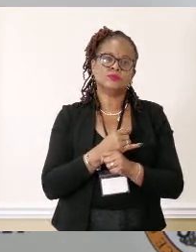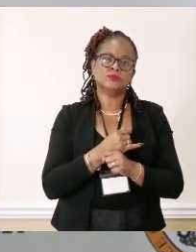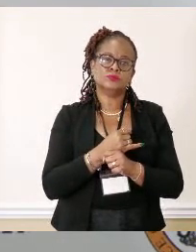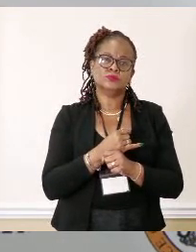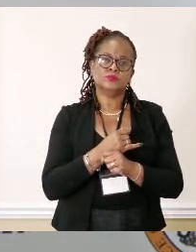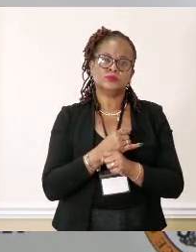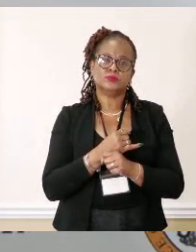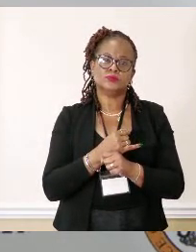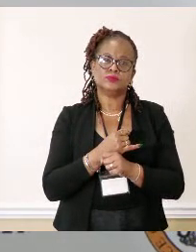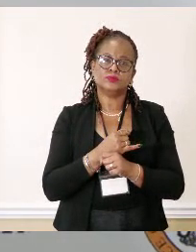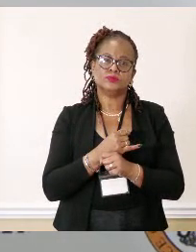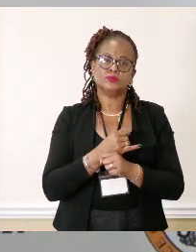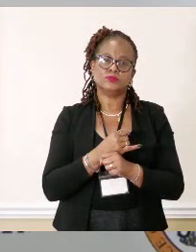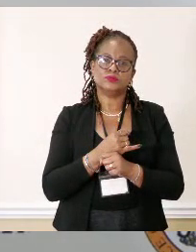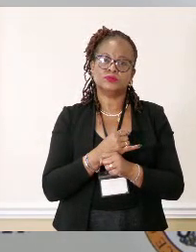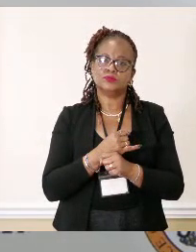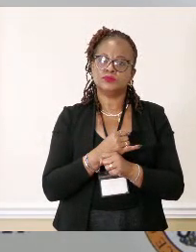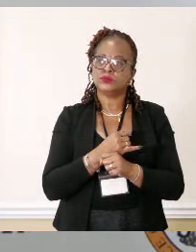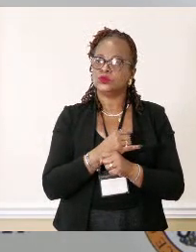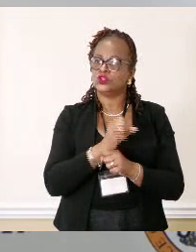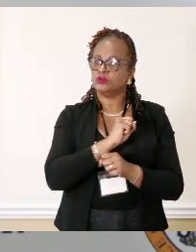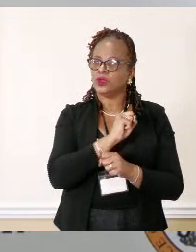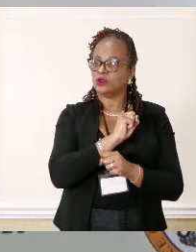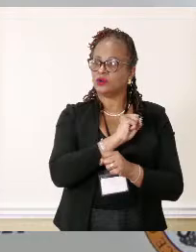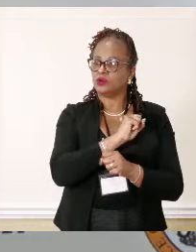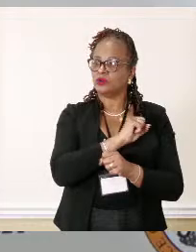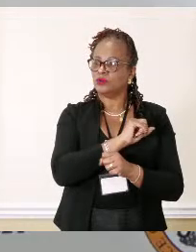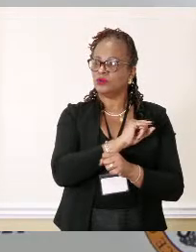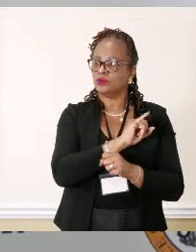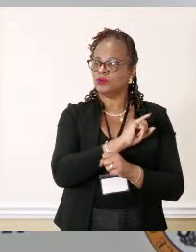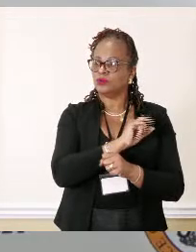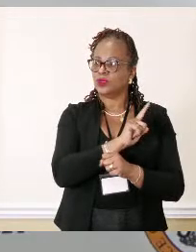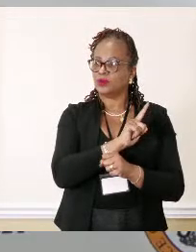Okay. Shamanko Lightburn, please.